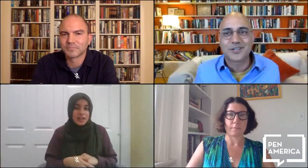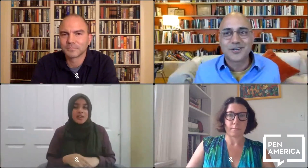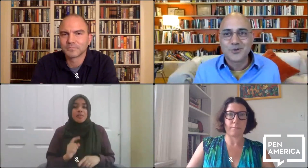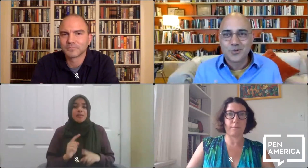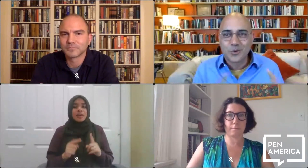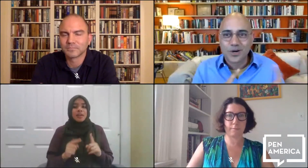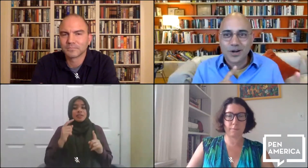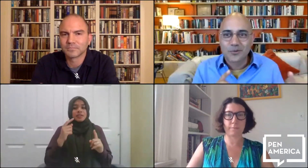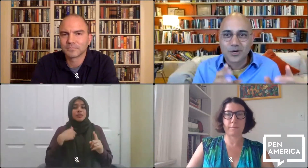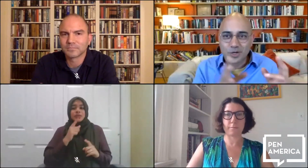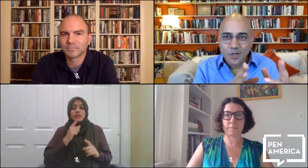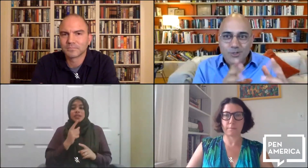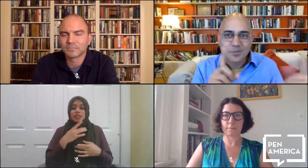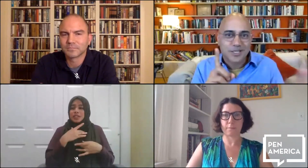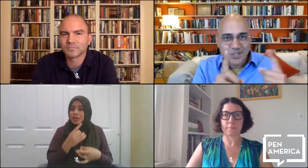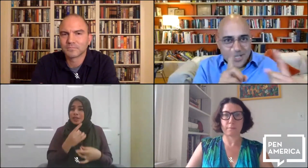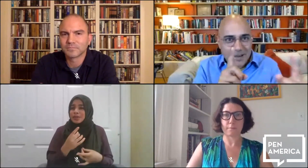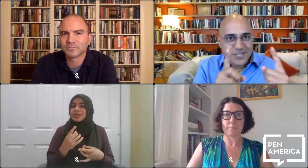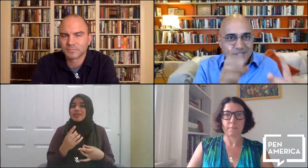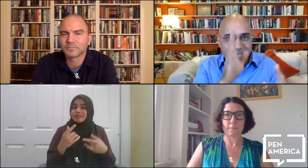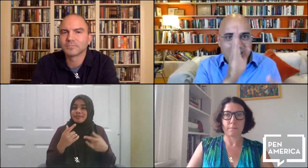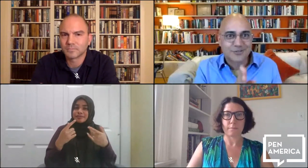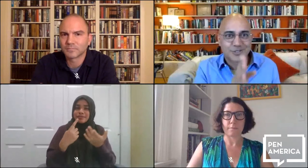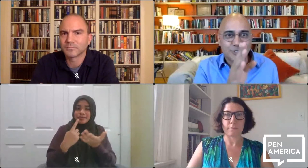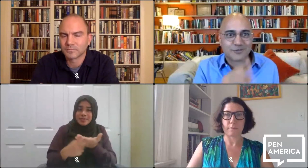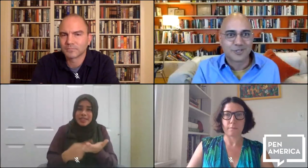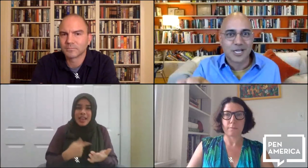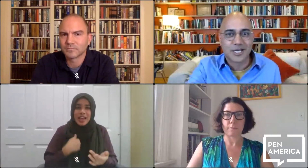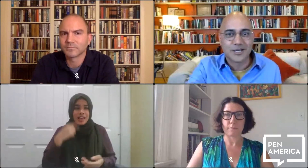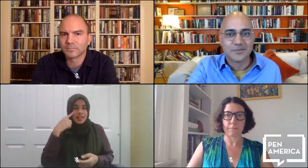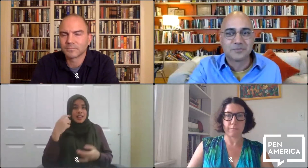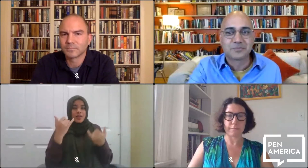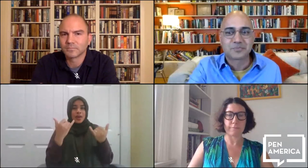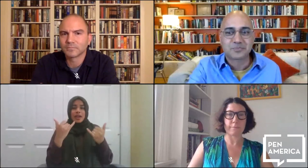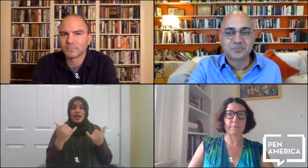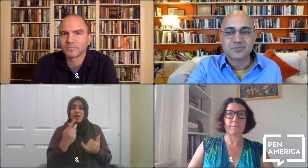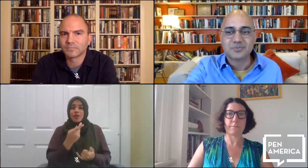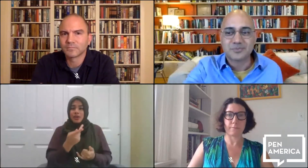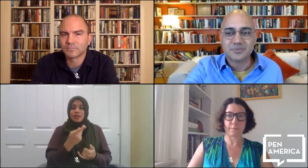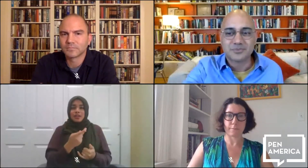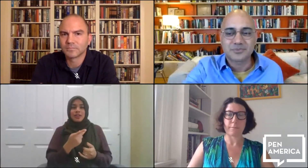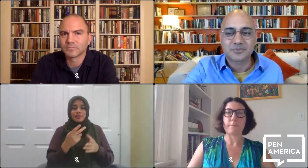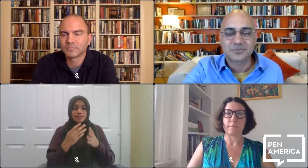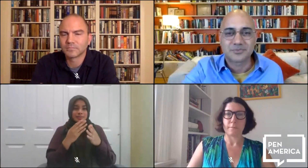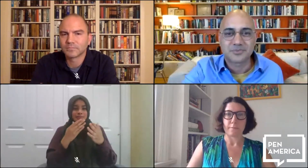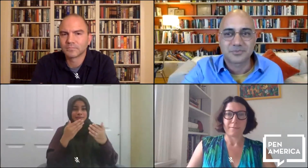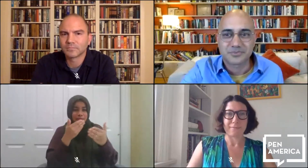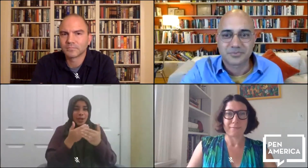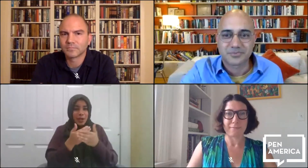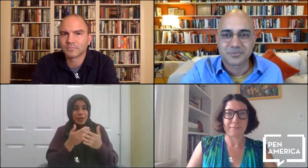I think we're close, but on just opposite sides of the line.